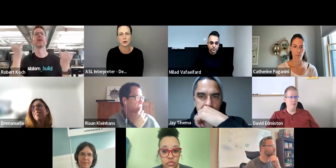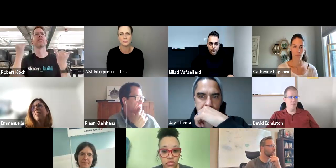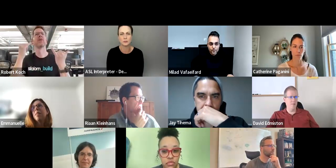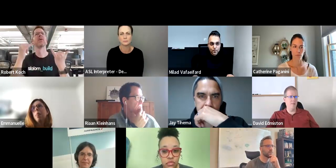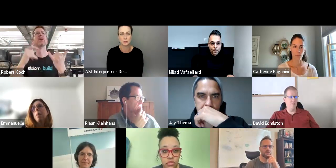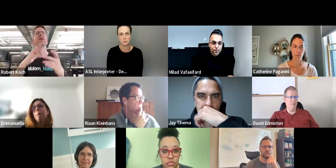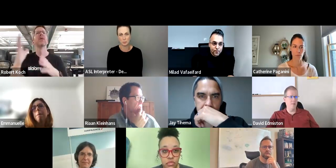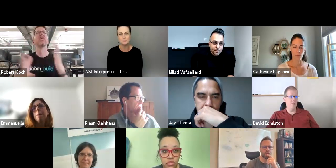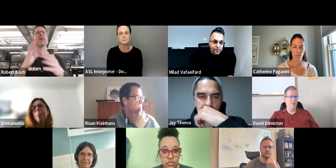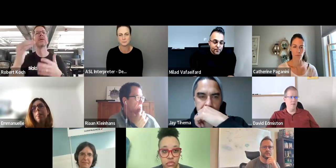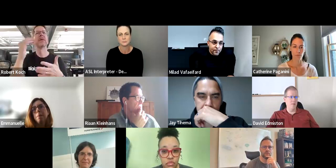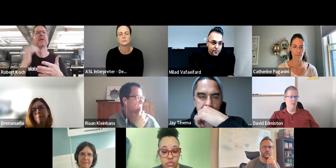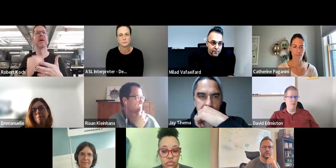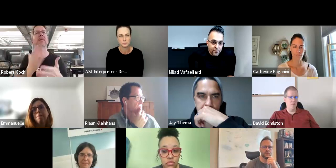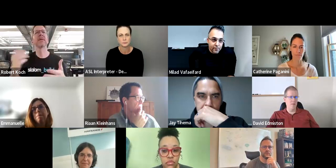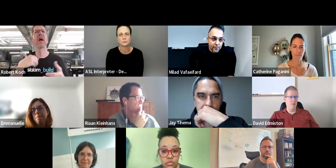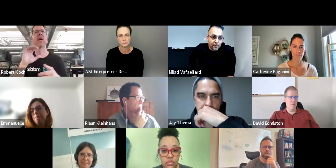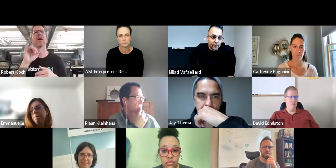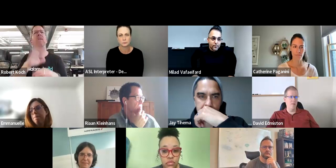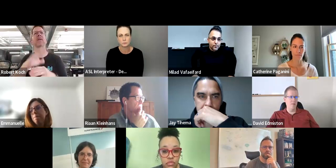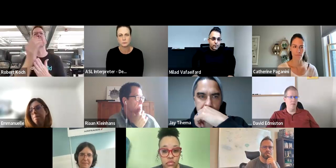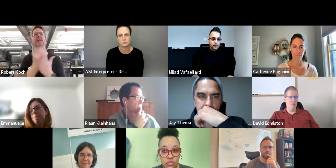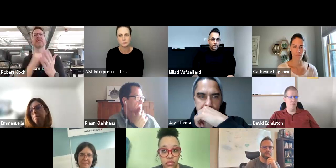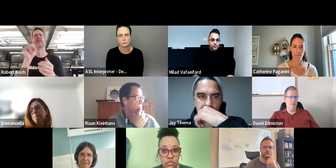not always hard for certain people.